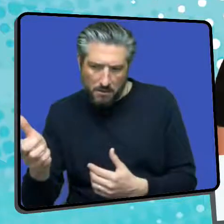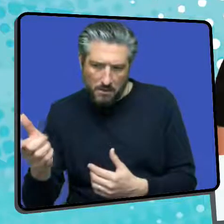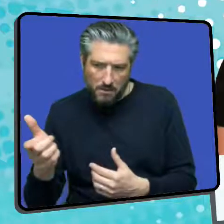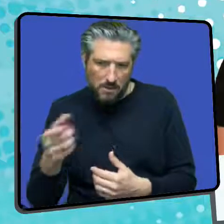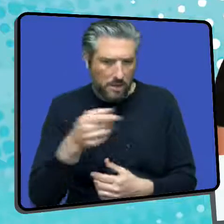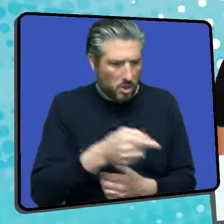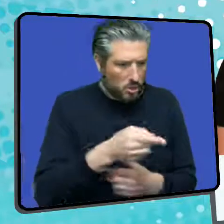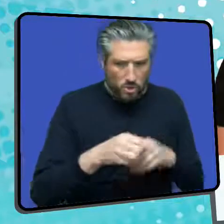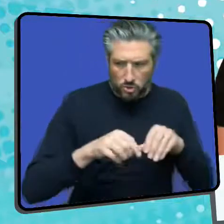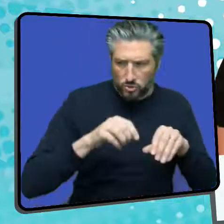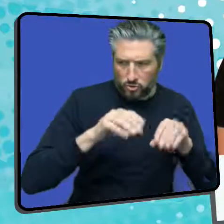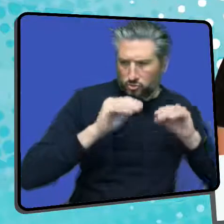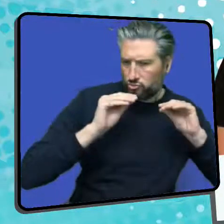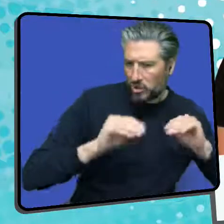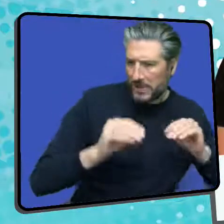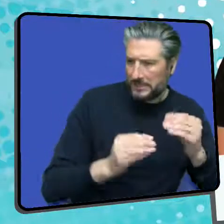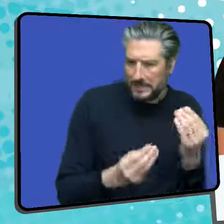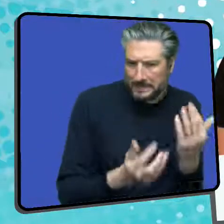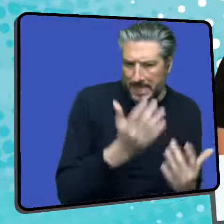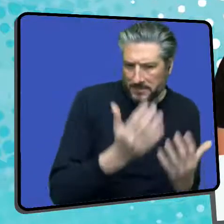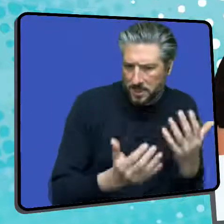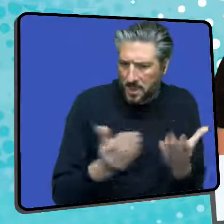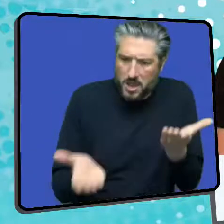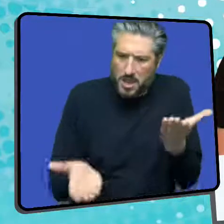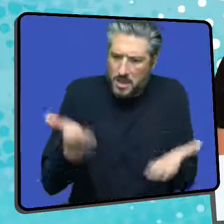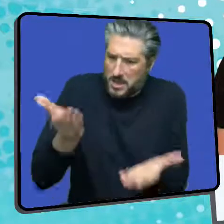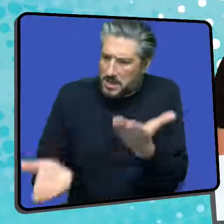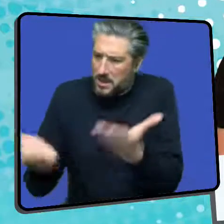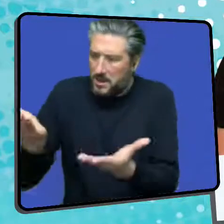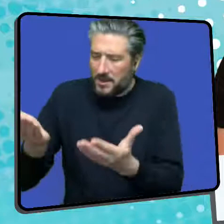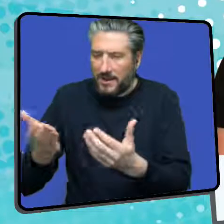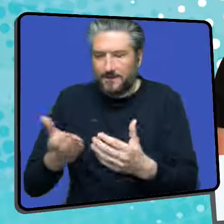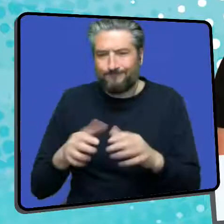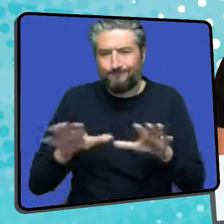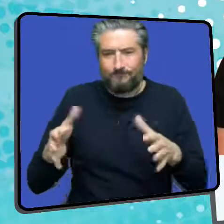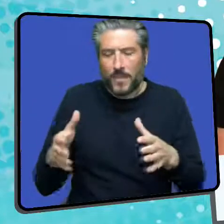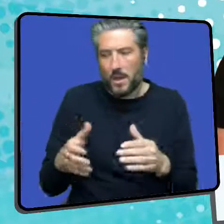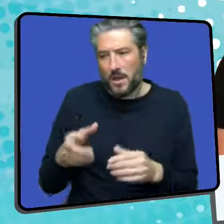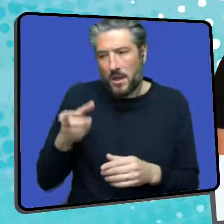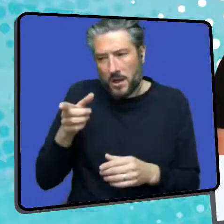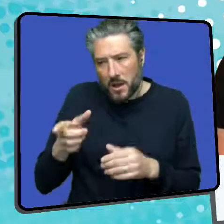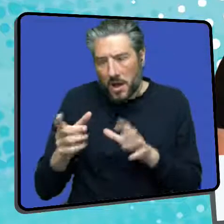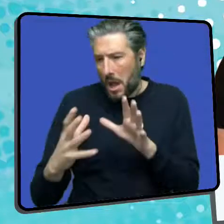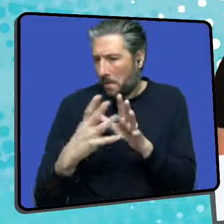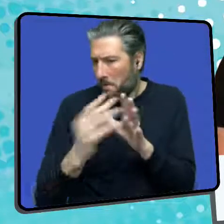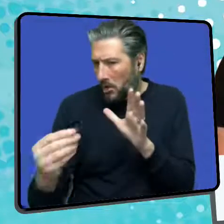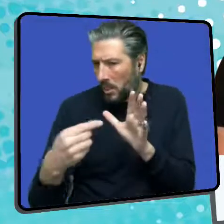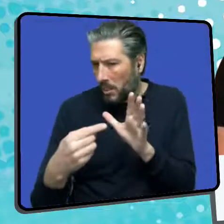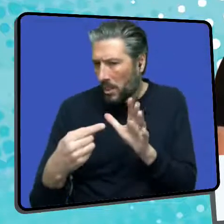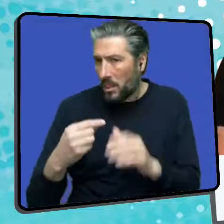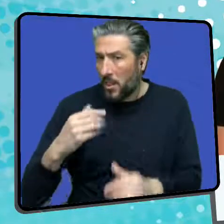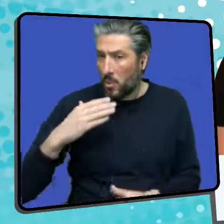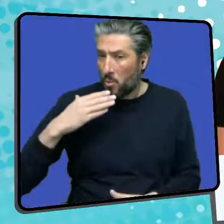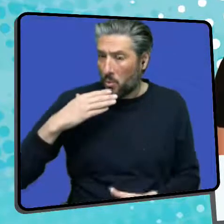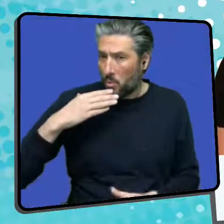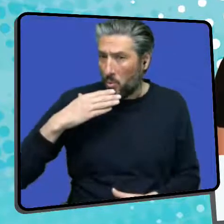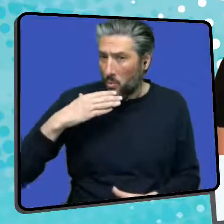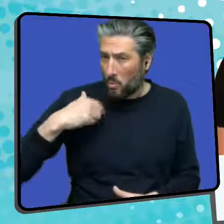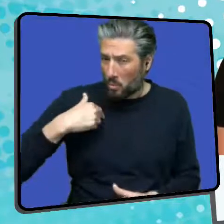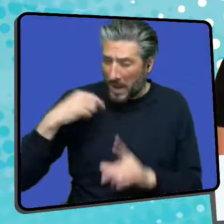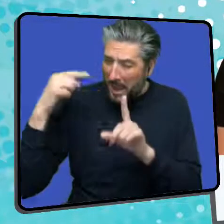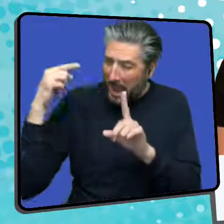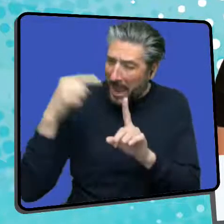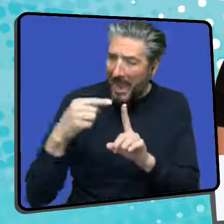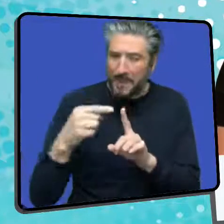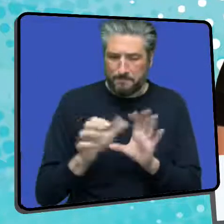essentially, you're capturing prediction drift. Almost, the model is drifting away from reality. And we're constantly updating the model to